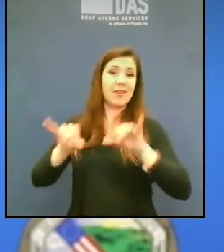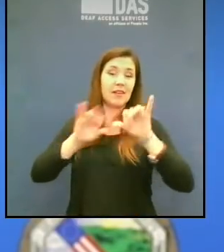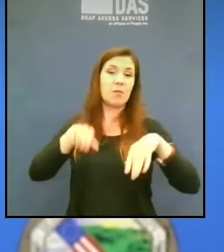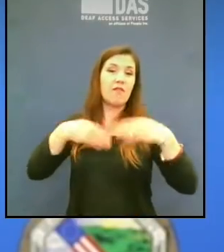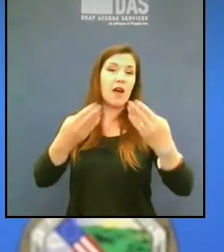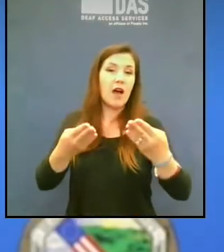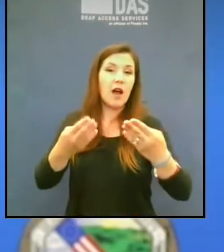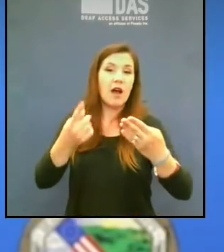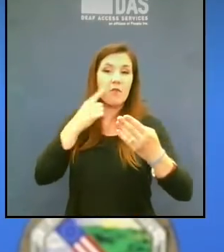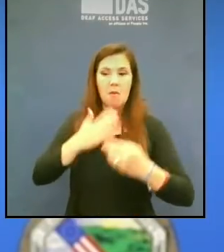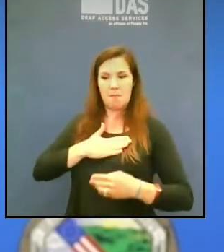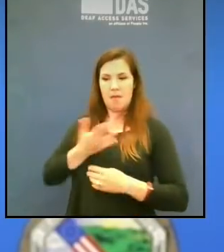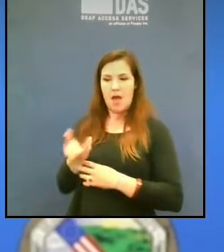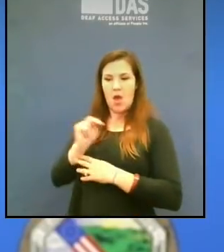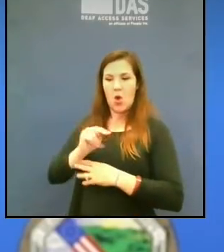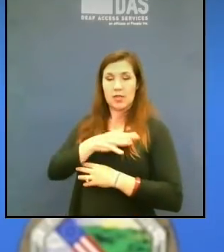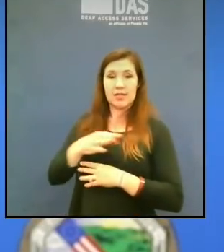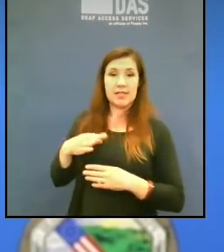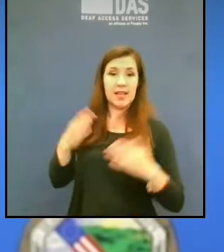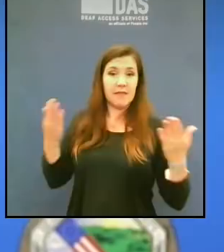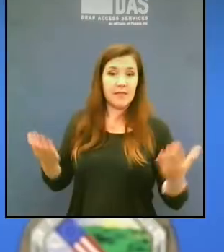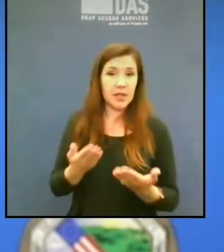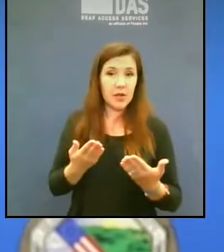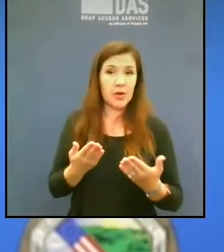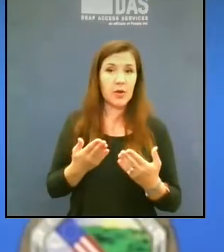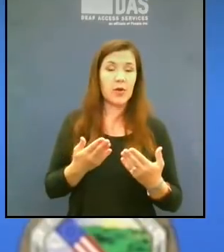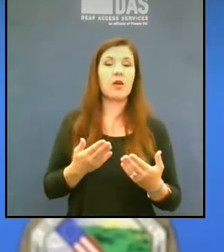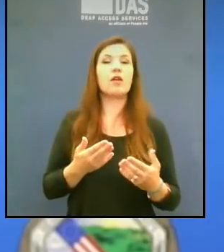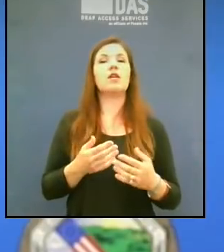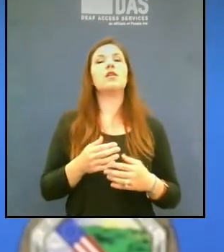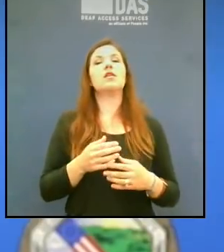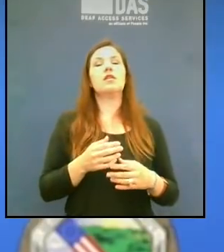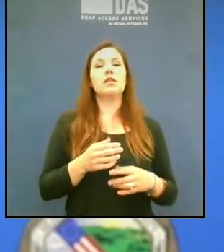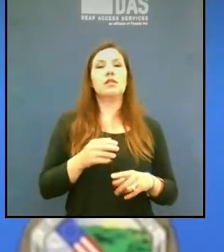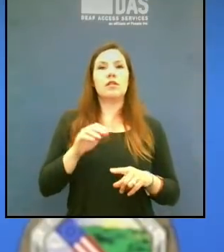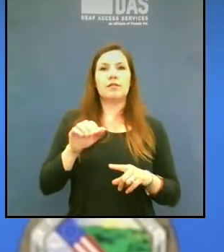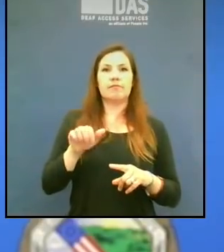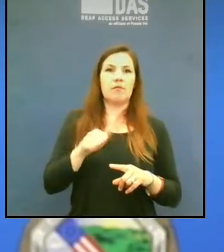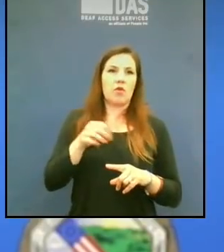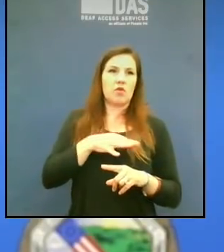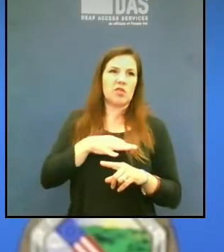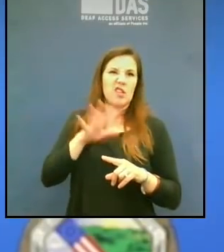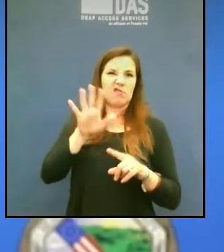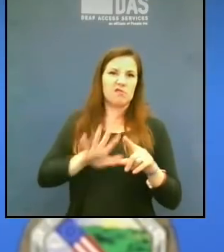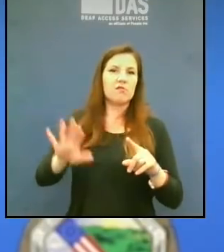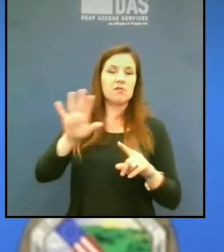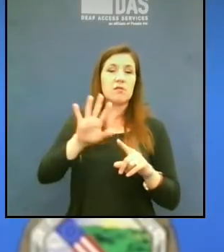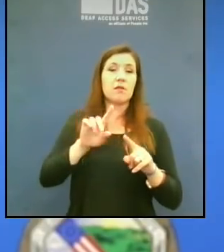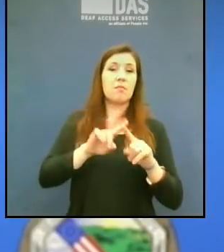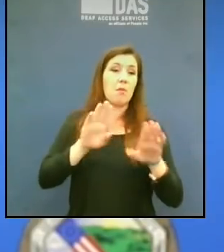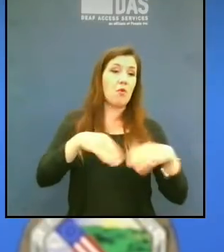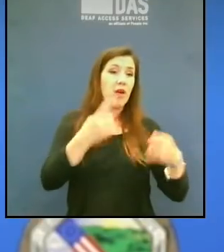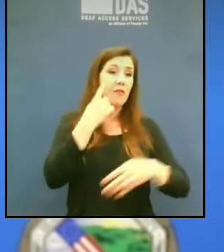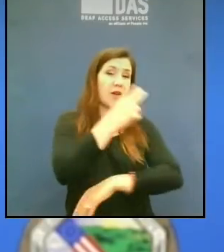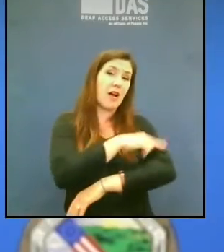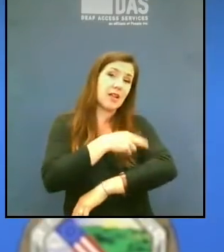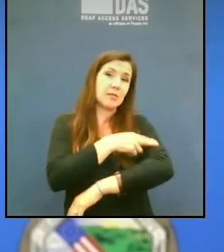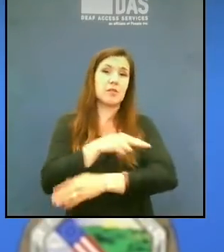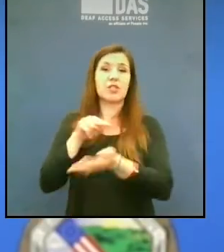them for not only my own staff here in Erie County and the other staff in county departments, but hospitals and nursing homes.